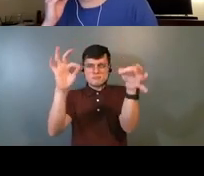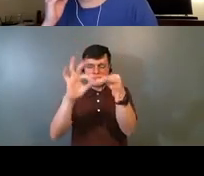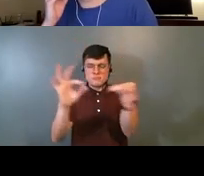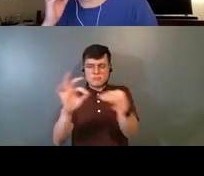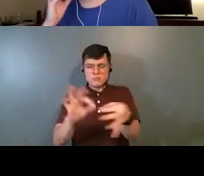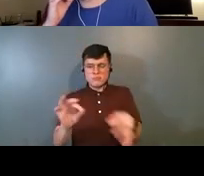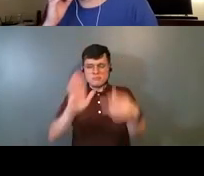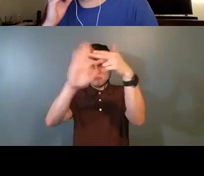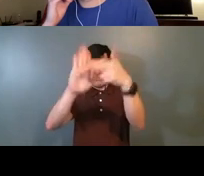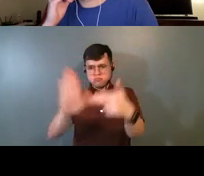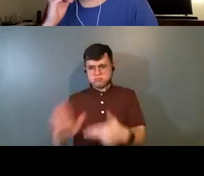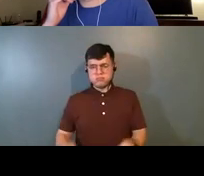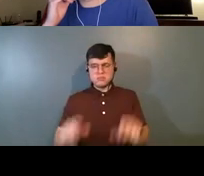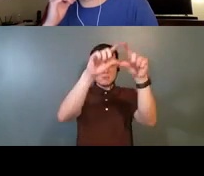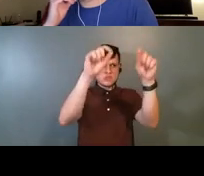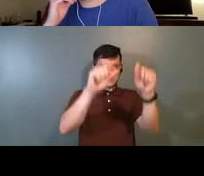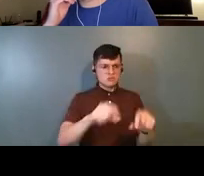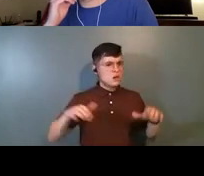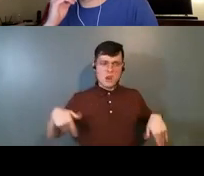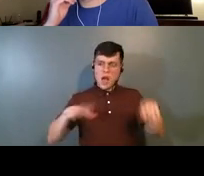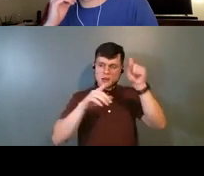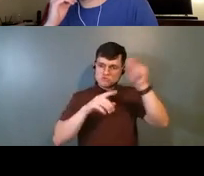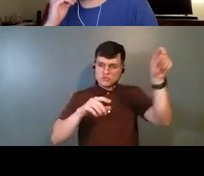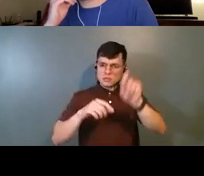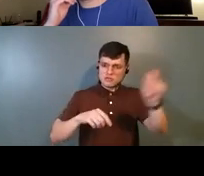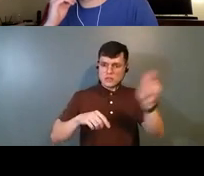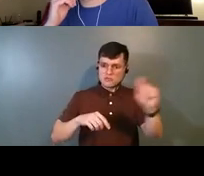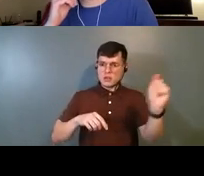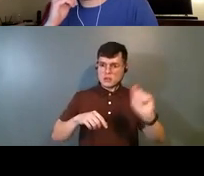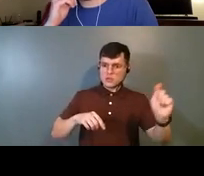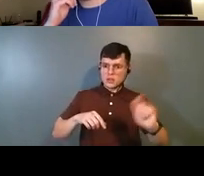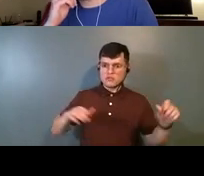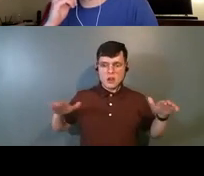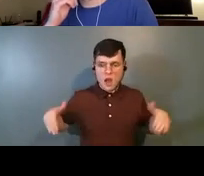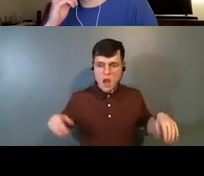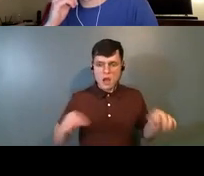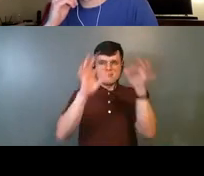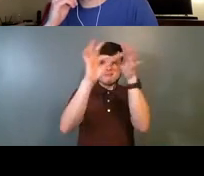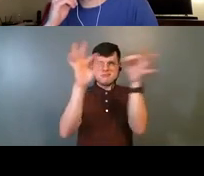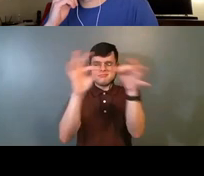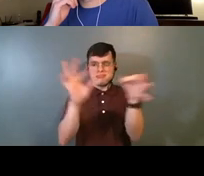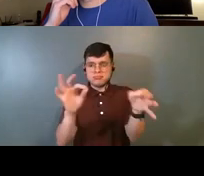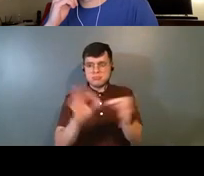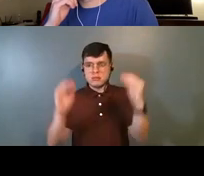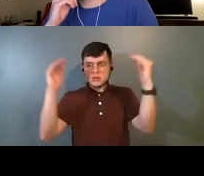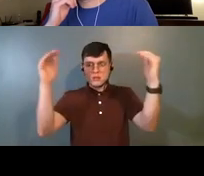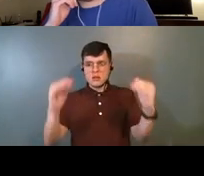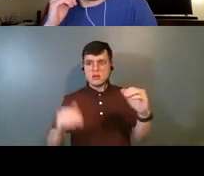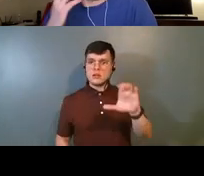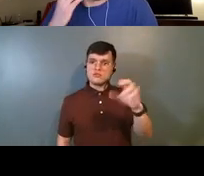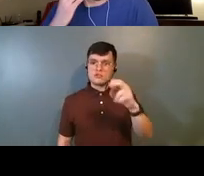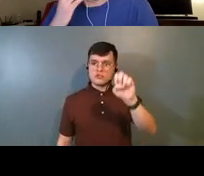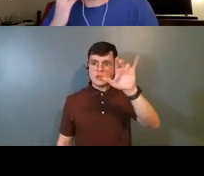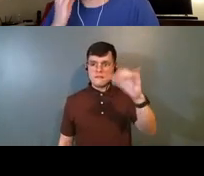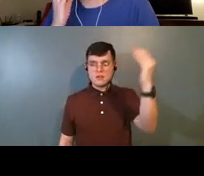right parent checkbox not checked. Buick left parent 5 right parent checkbox not checked. Cadillac left parent 6 right parent checkbox not checked. Chevrolet left parent 14 right